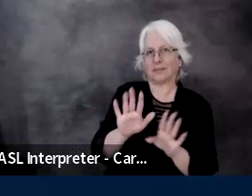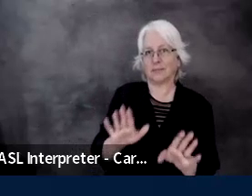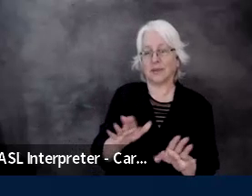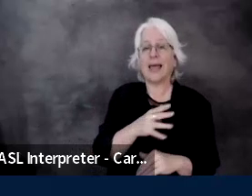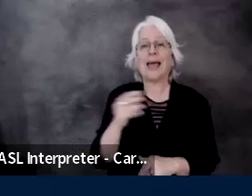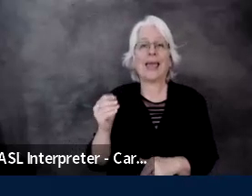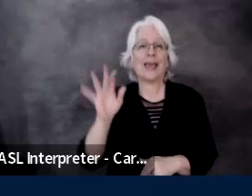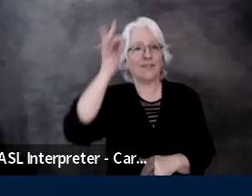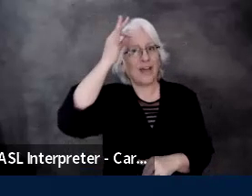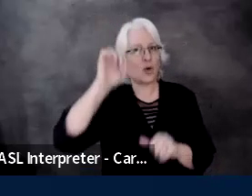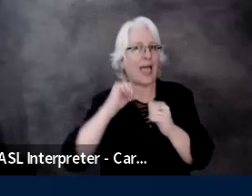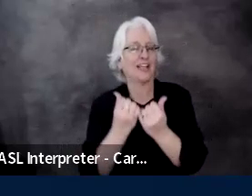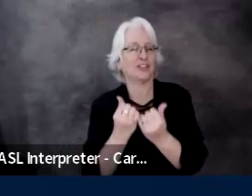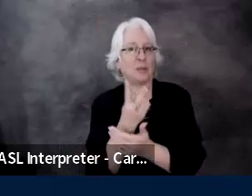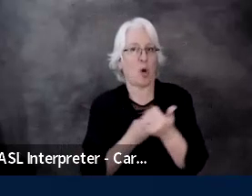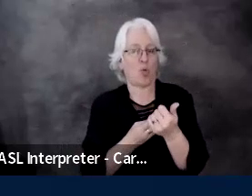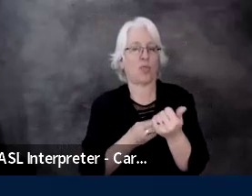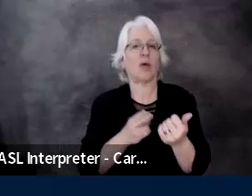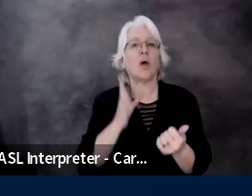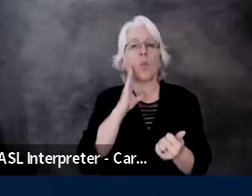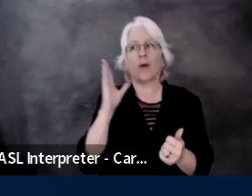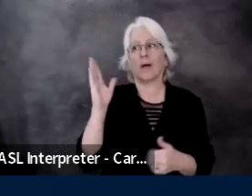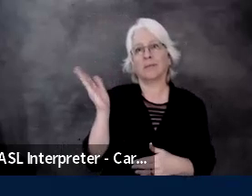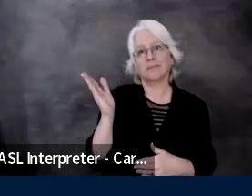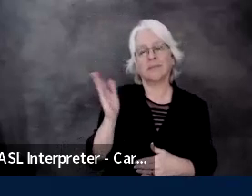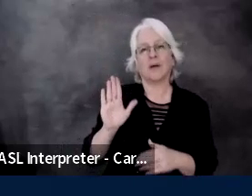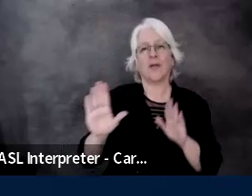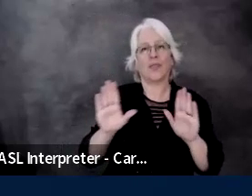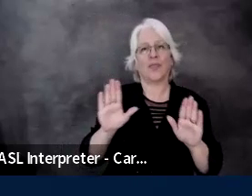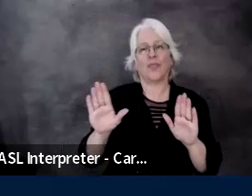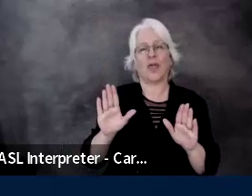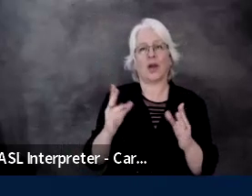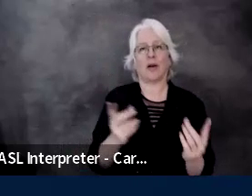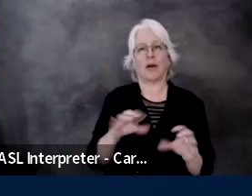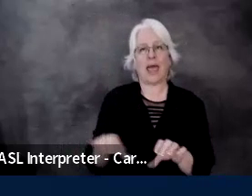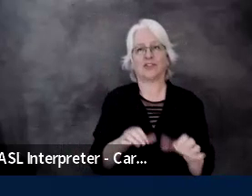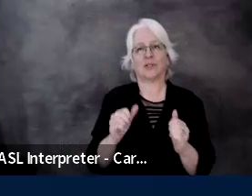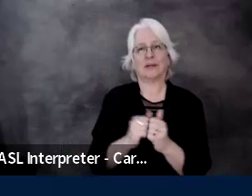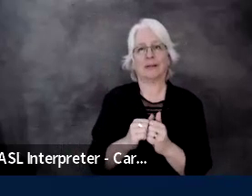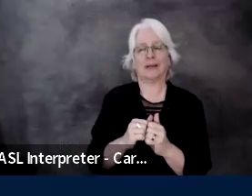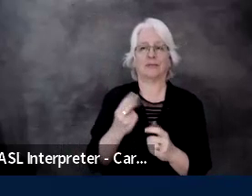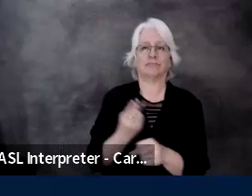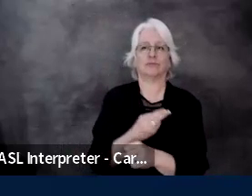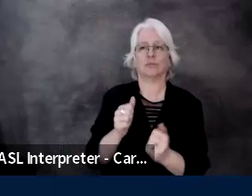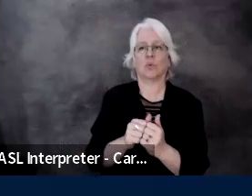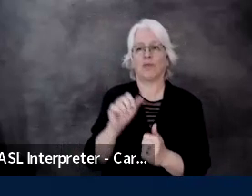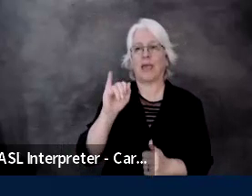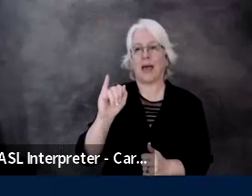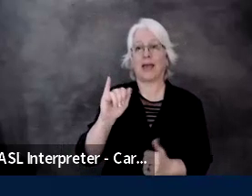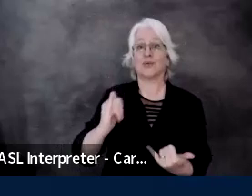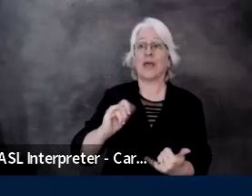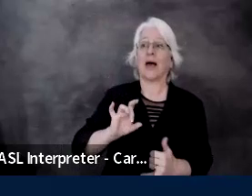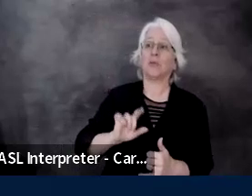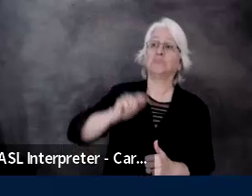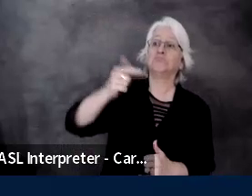as federal agencies on what they're doing in the AI space. So with that, let me kick things back to Katie for